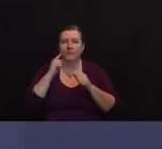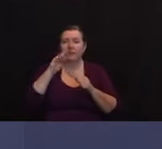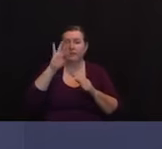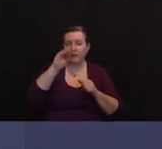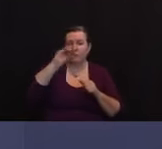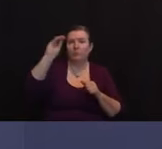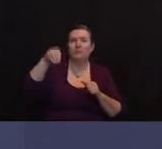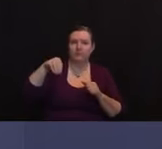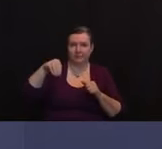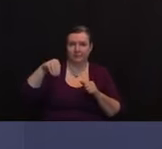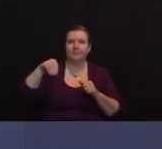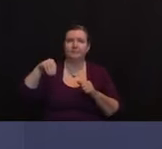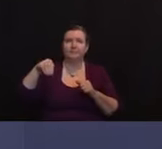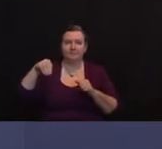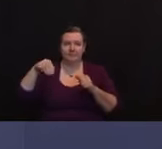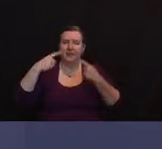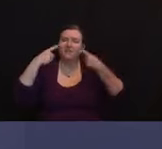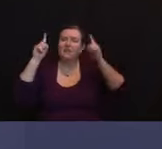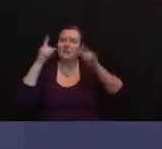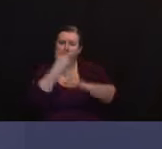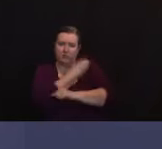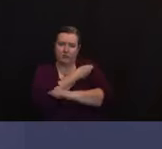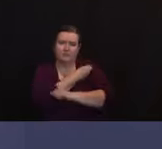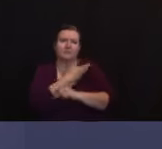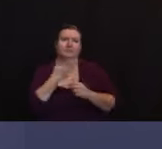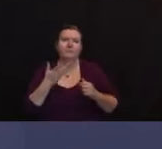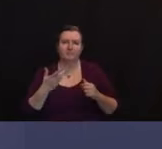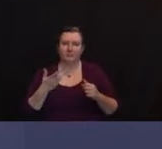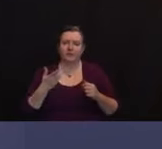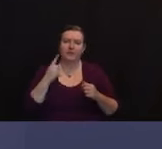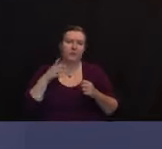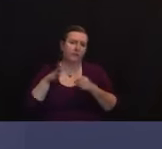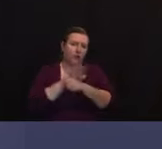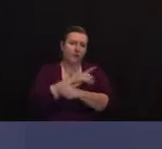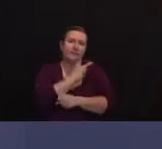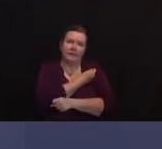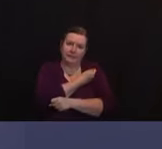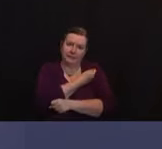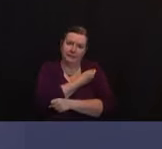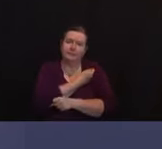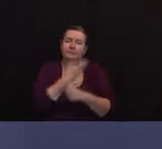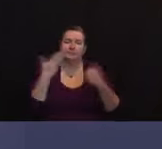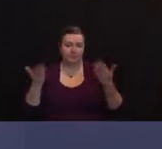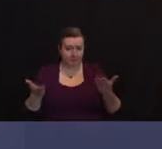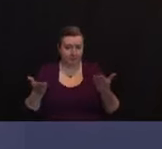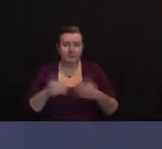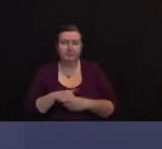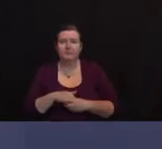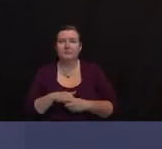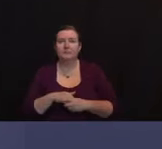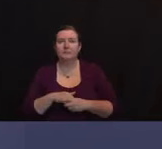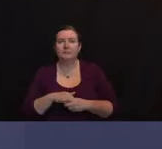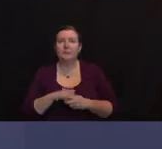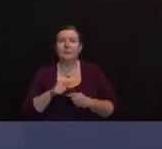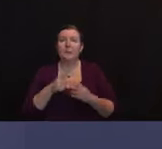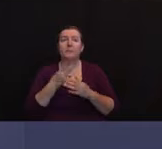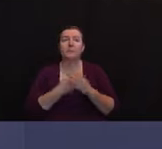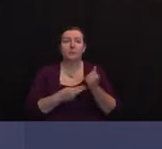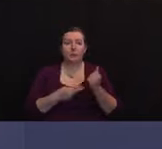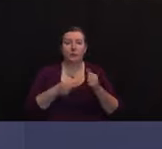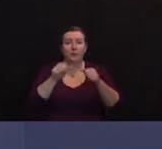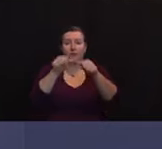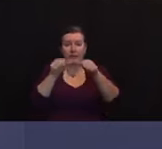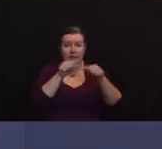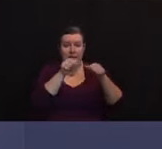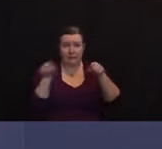both doses of the vaccine. Both of these types of facilities, however, report about